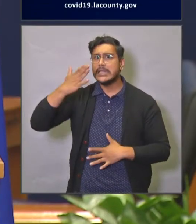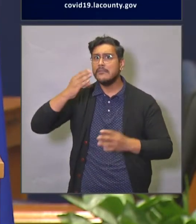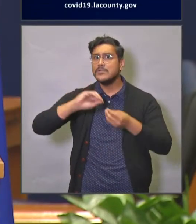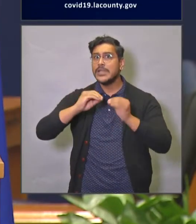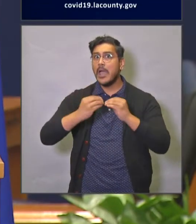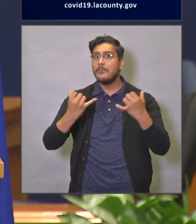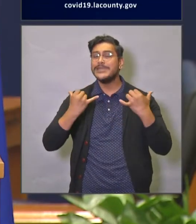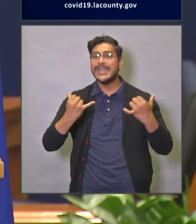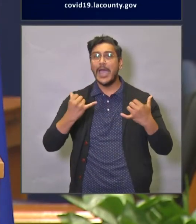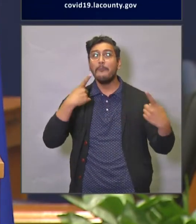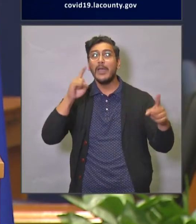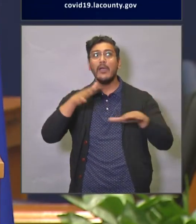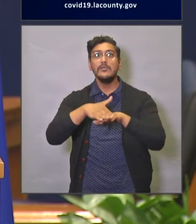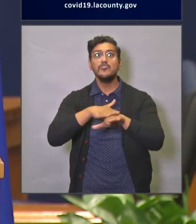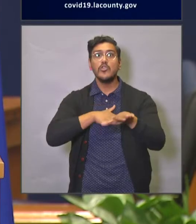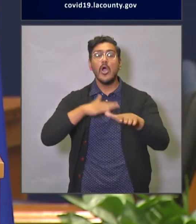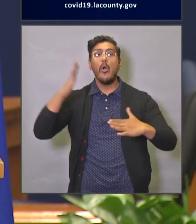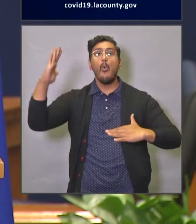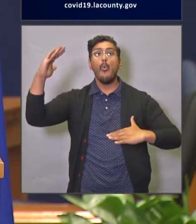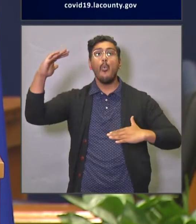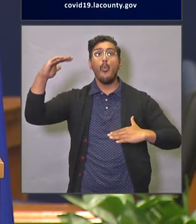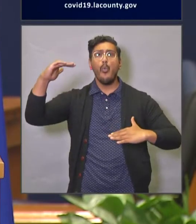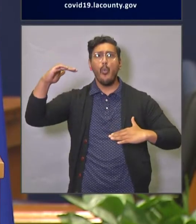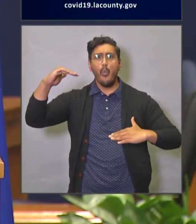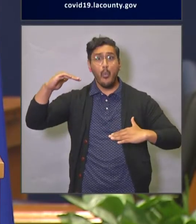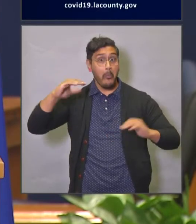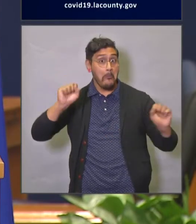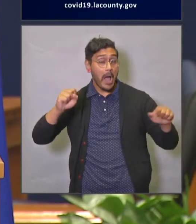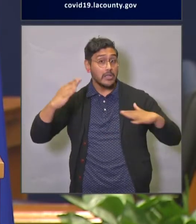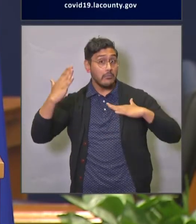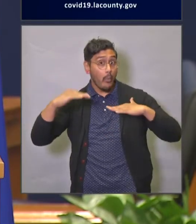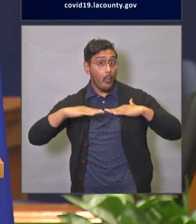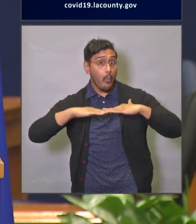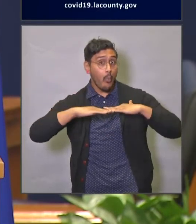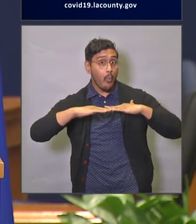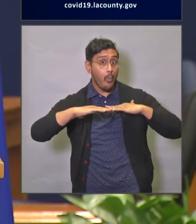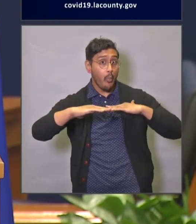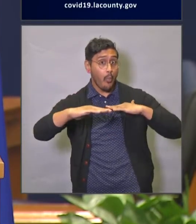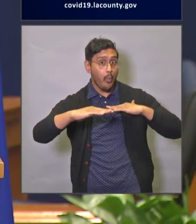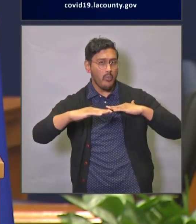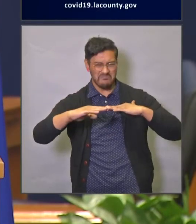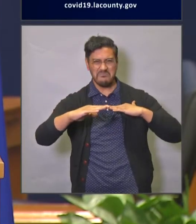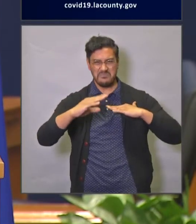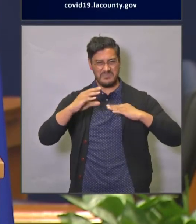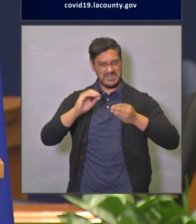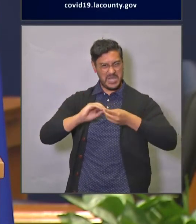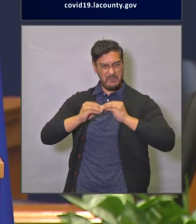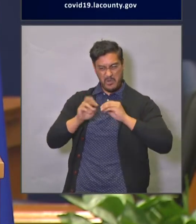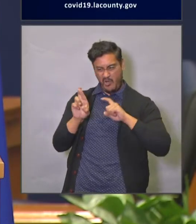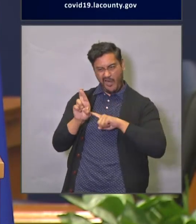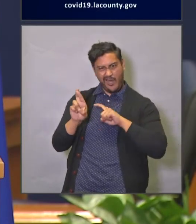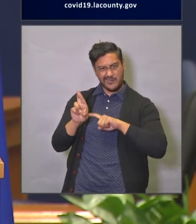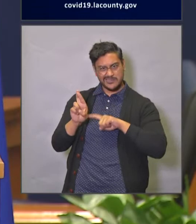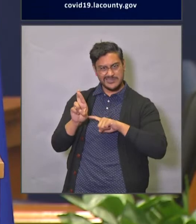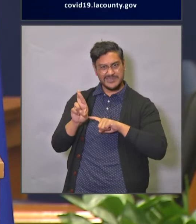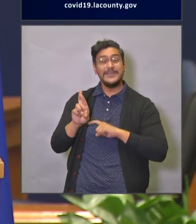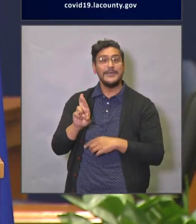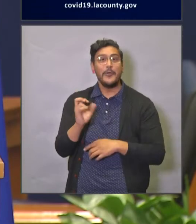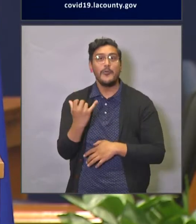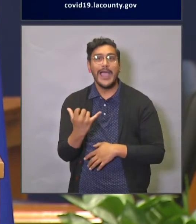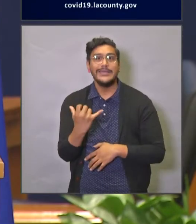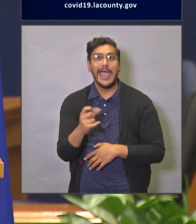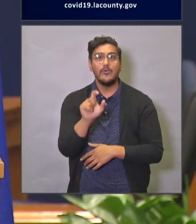slowly decreasing or may have leveled off. The COVID transmission rate, or R, that we speak about is estimated in the model to